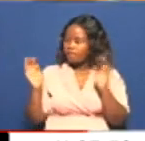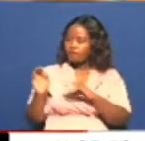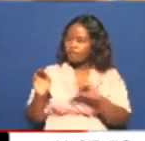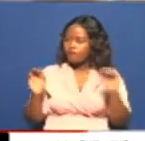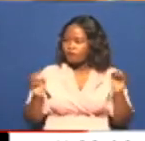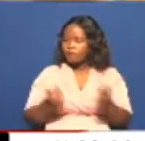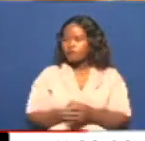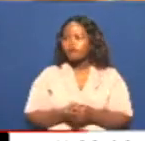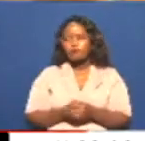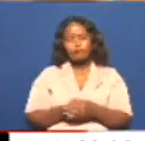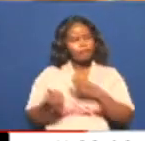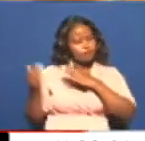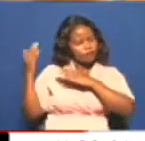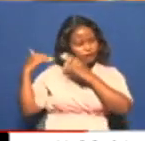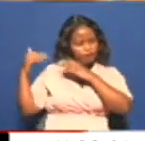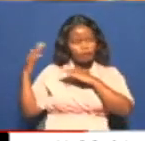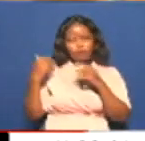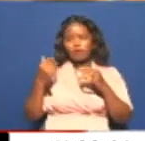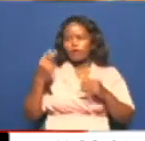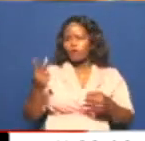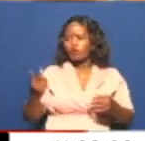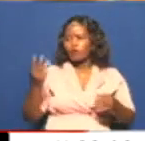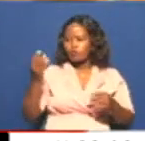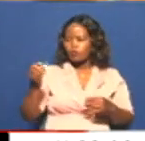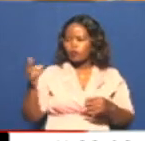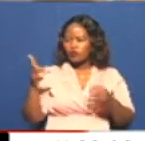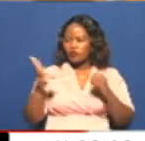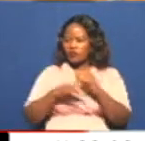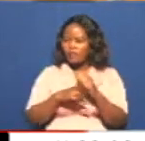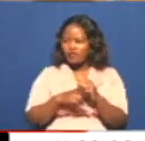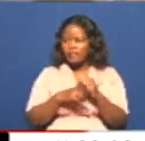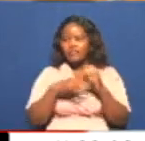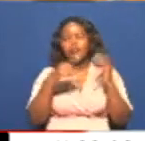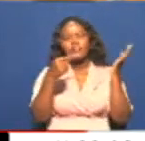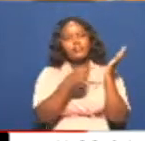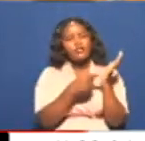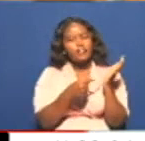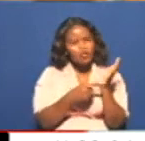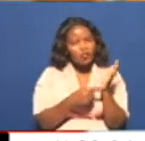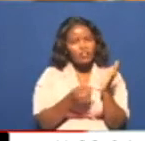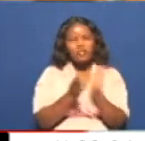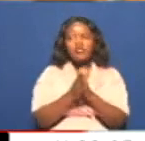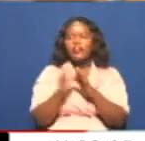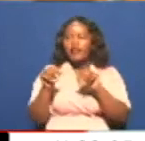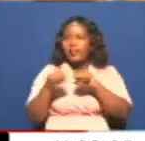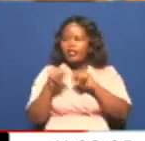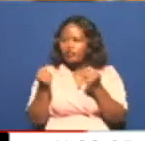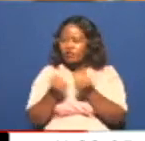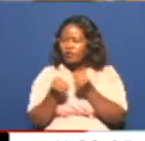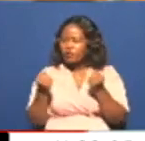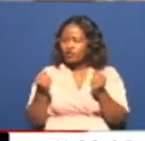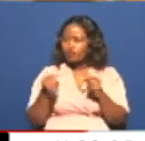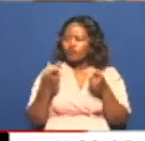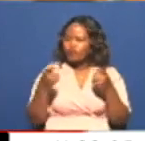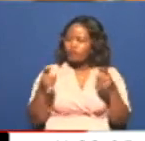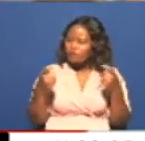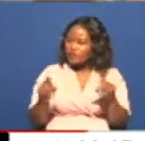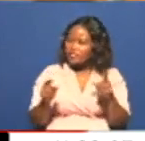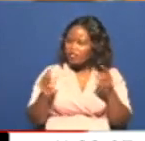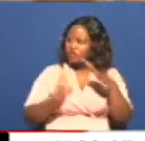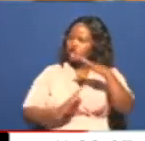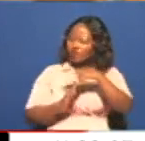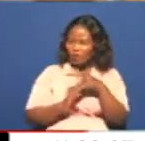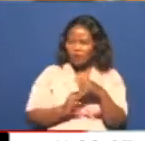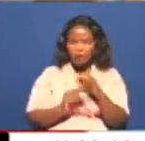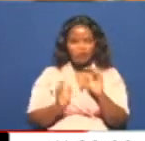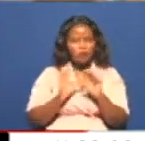flashing back in 2007, technology and social media was not as advanced as it is, and you saw the damage that